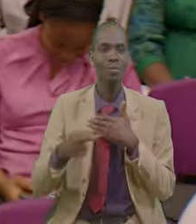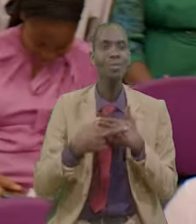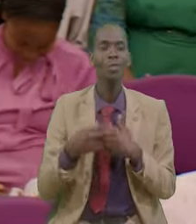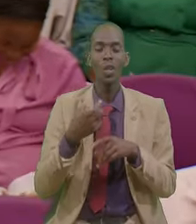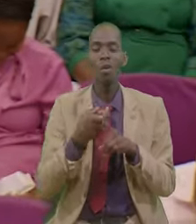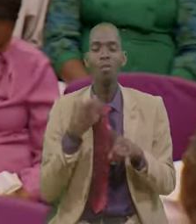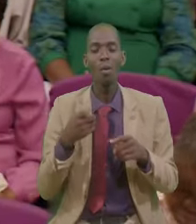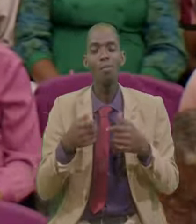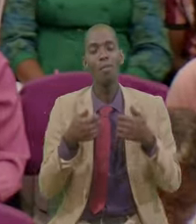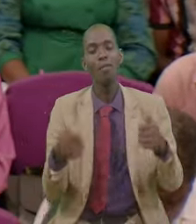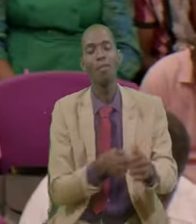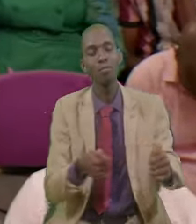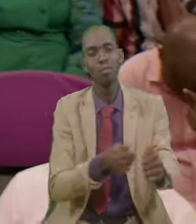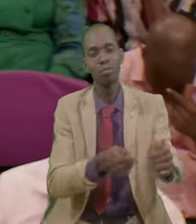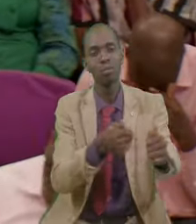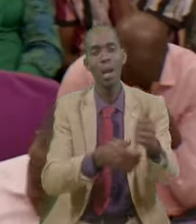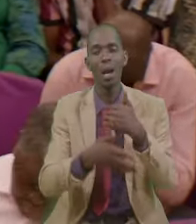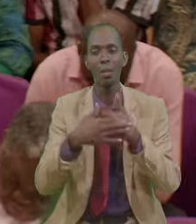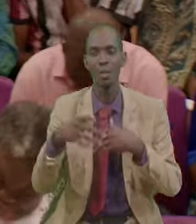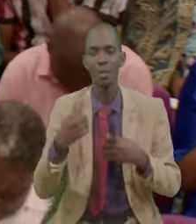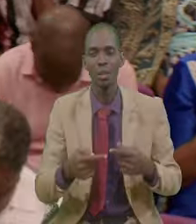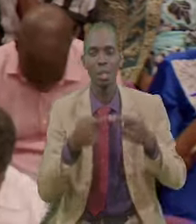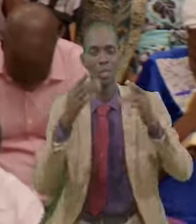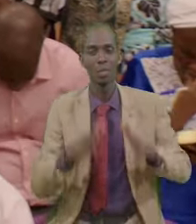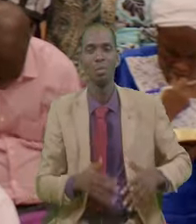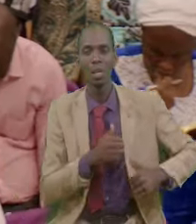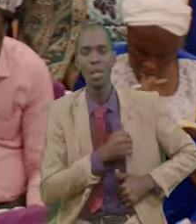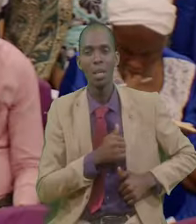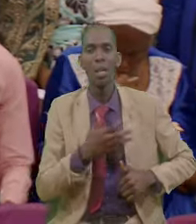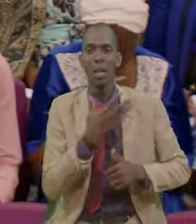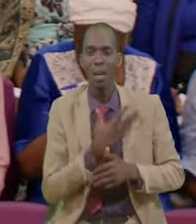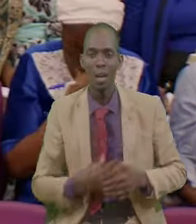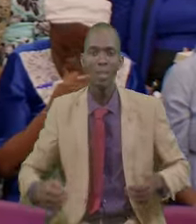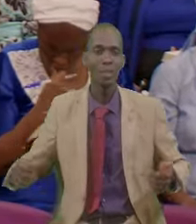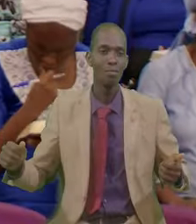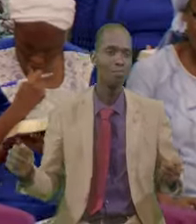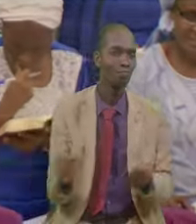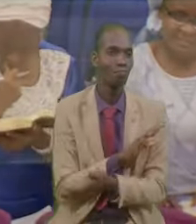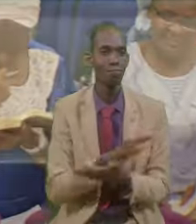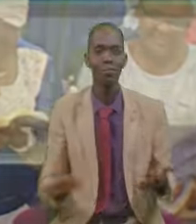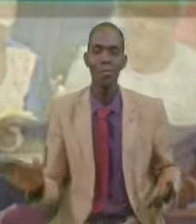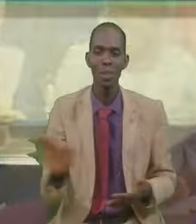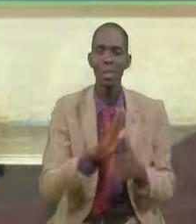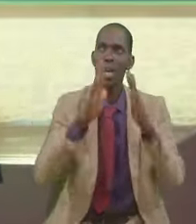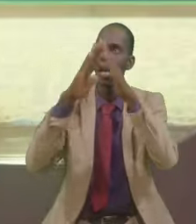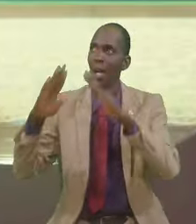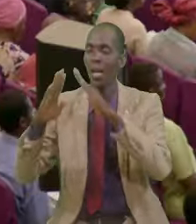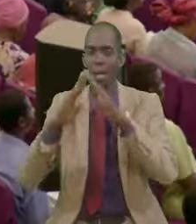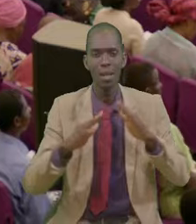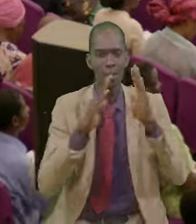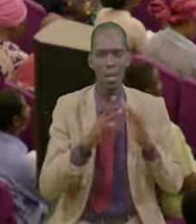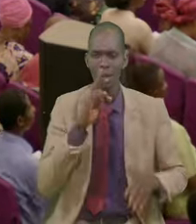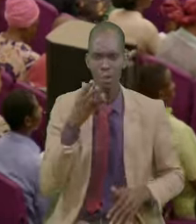from chasing after the Philistines and despoiled their tents. Are you